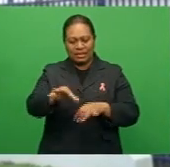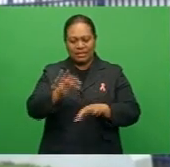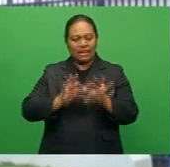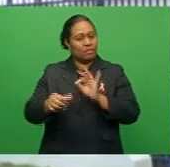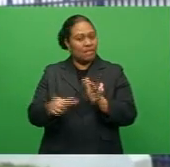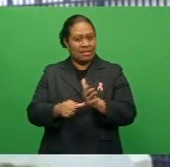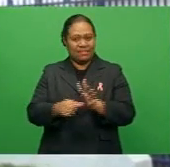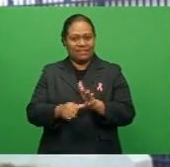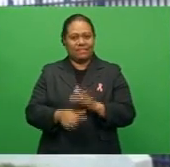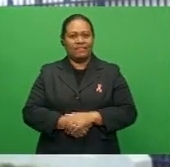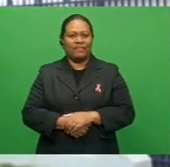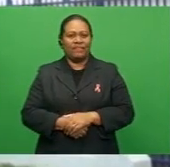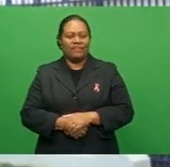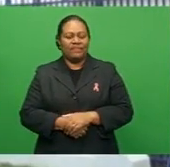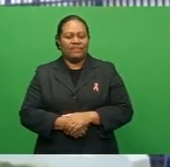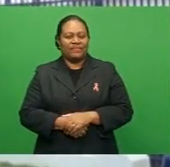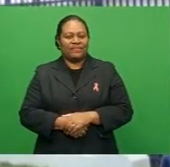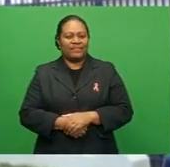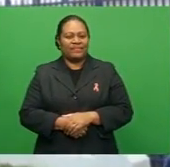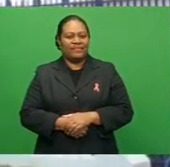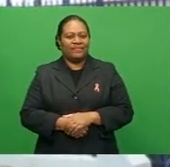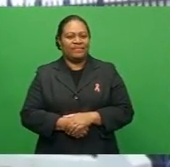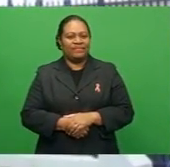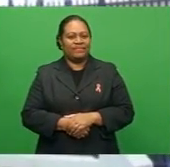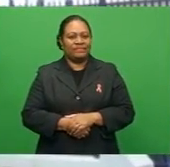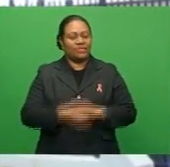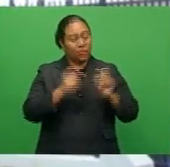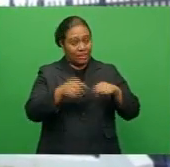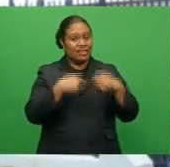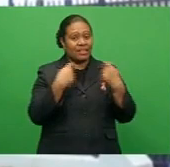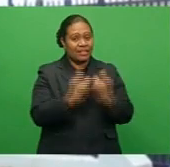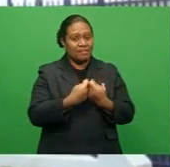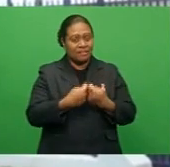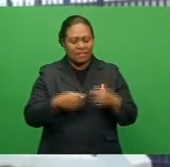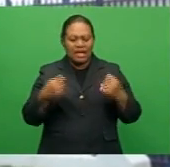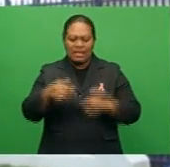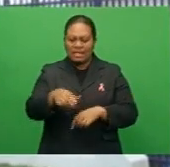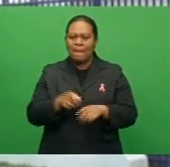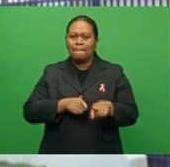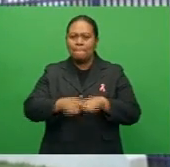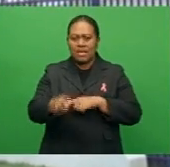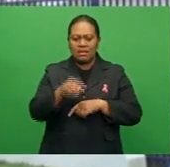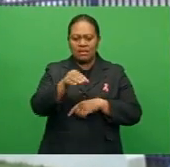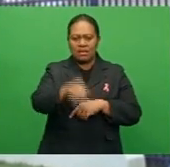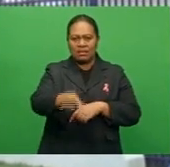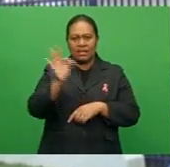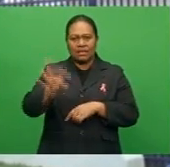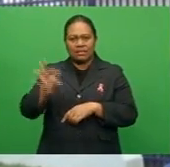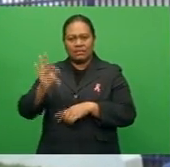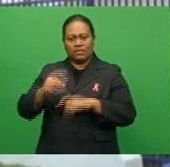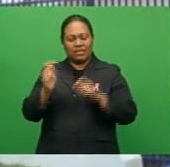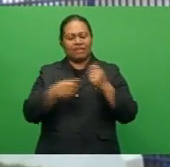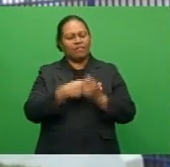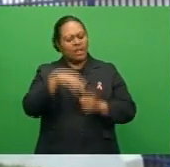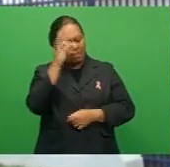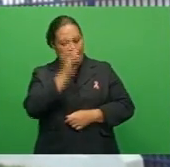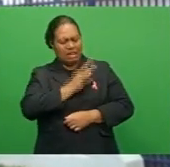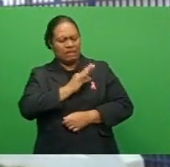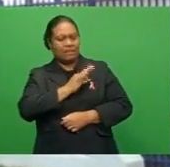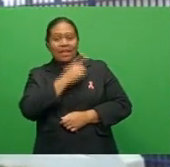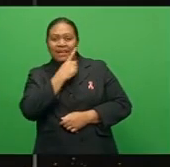Ra native uses volleyball to remind his students that sports can provide an alternative career path. For me as a